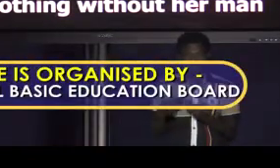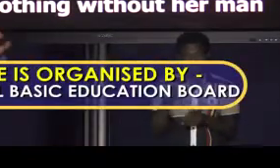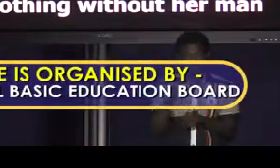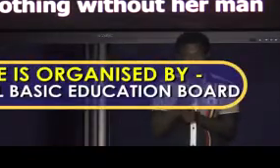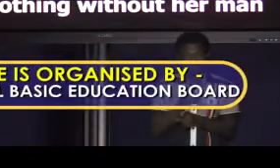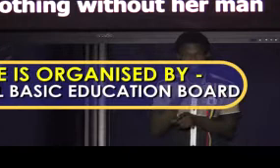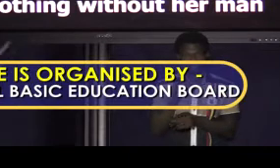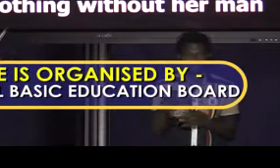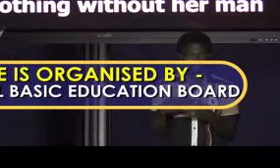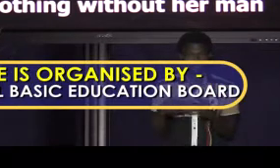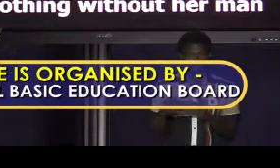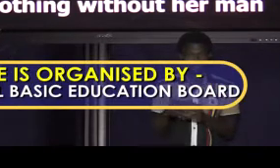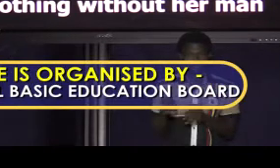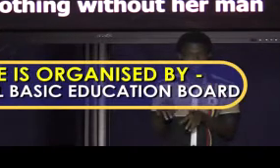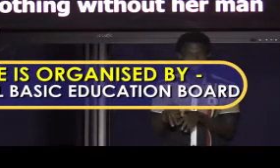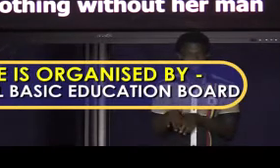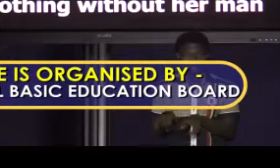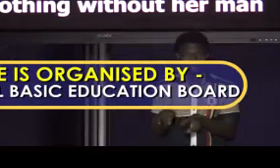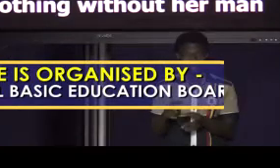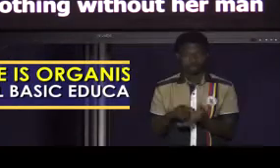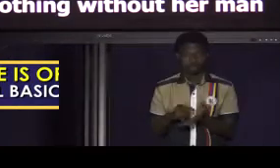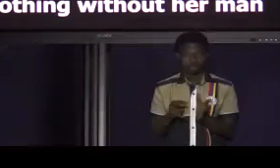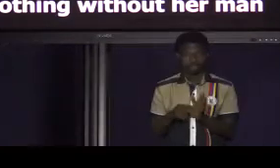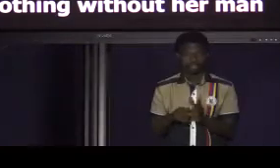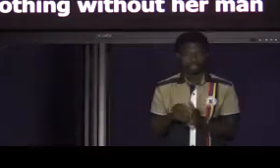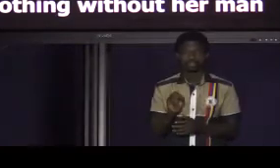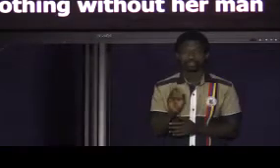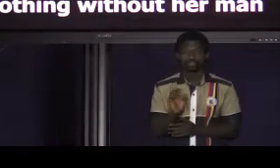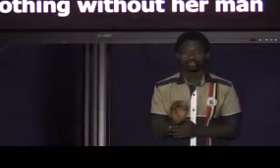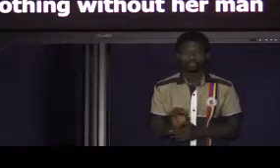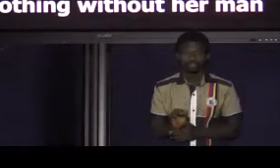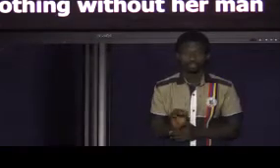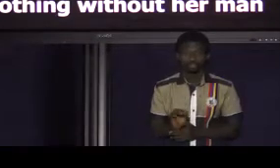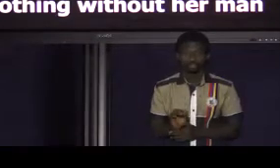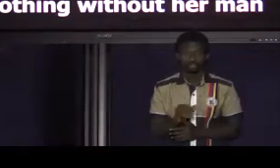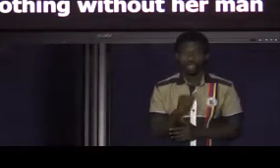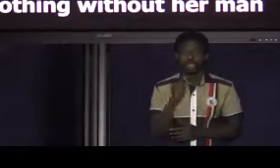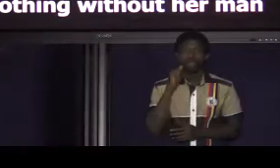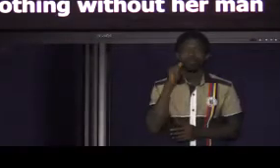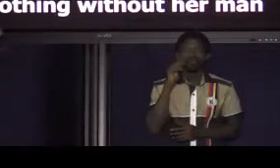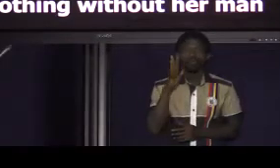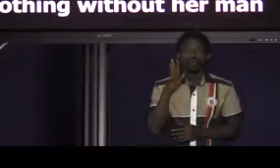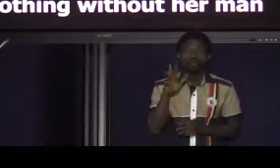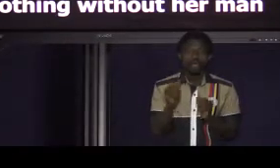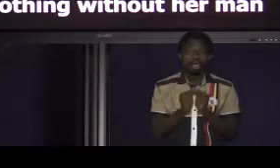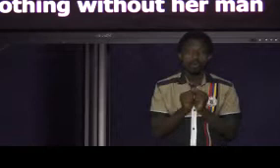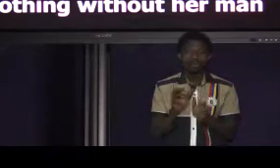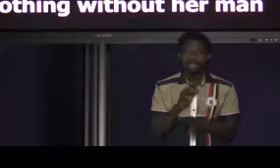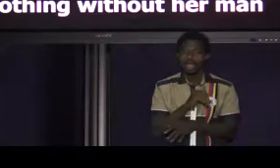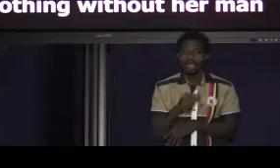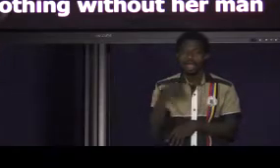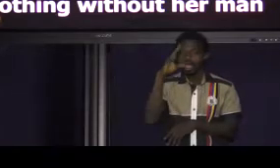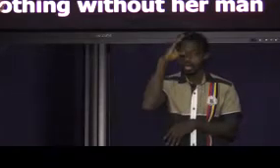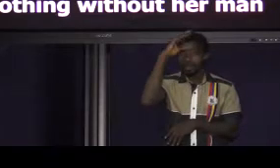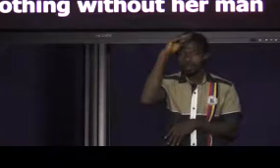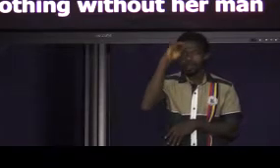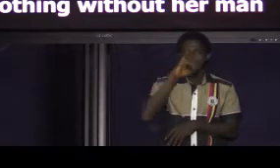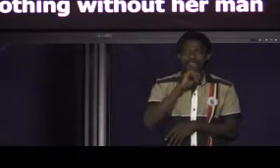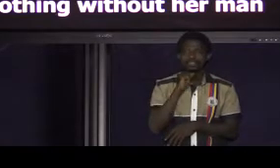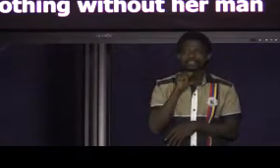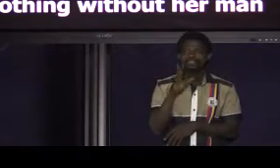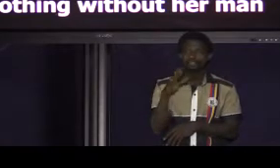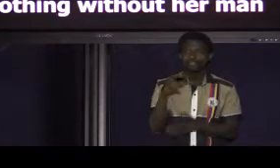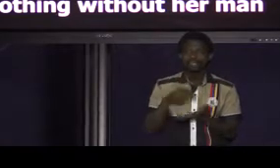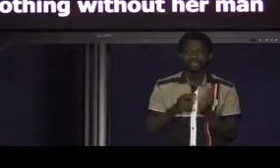one sentence different meanings. So, a woman without a man is nothing means because you